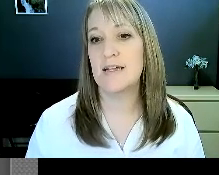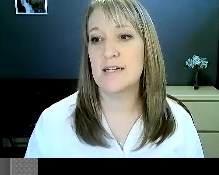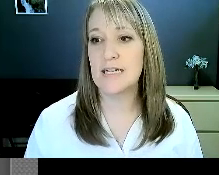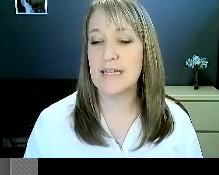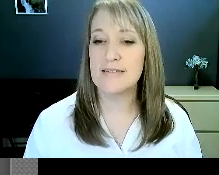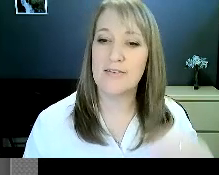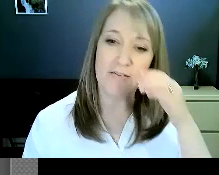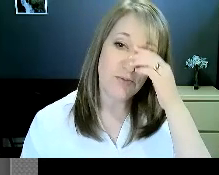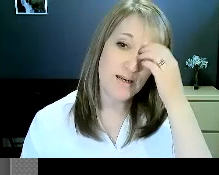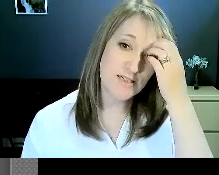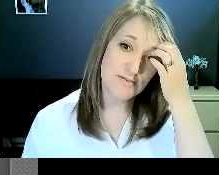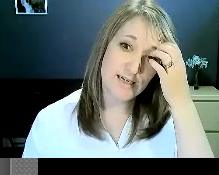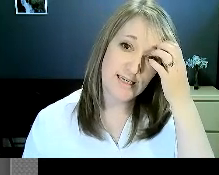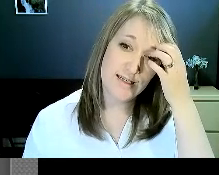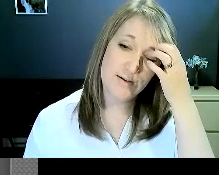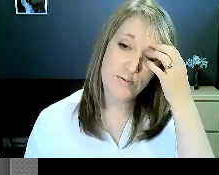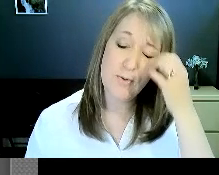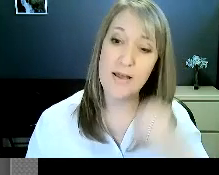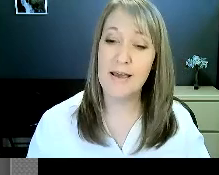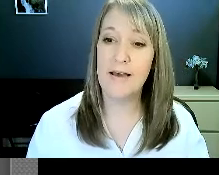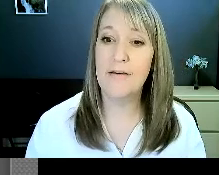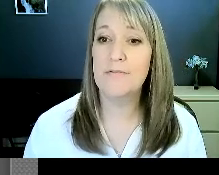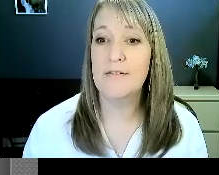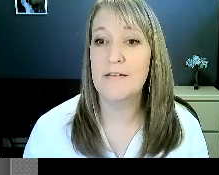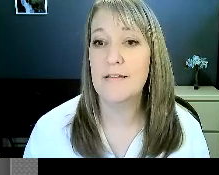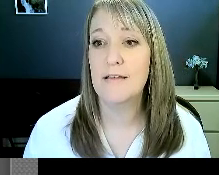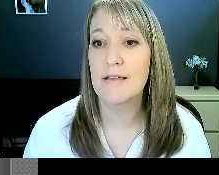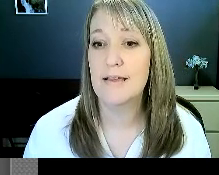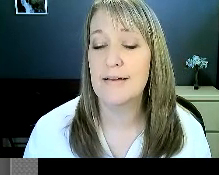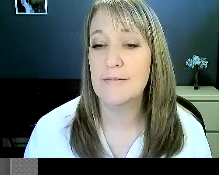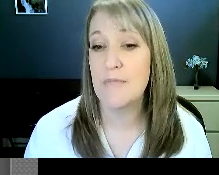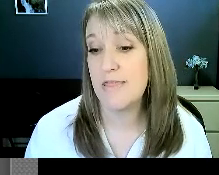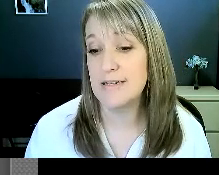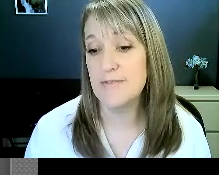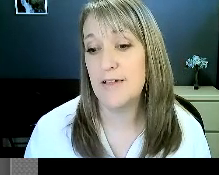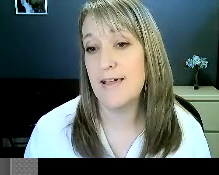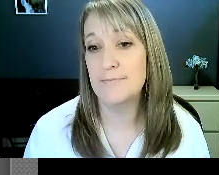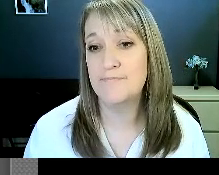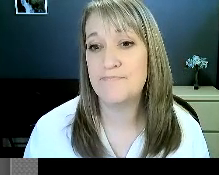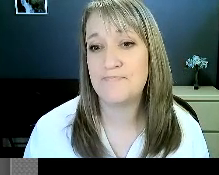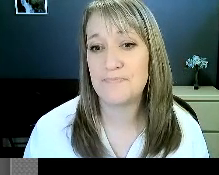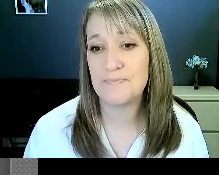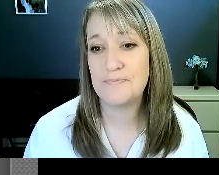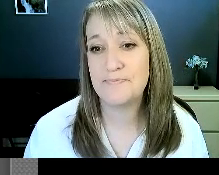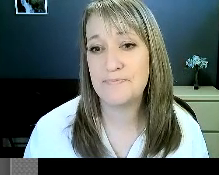then here is, I'll give you a minute to read it, one of That Deaf Guy.